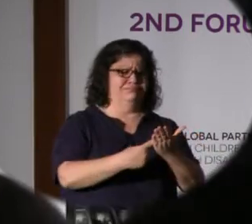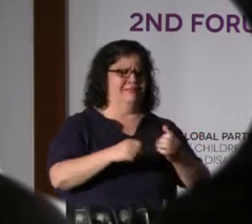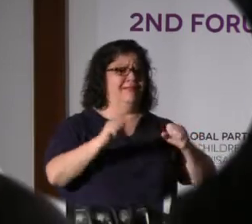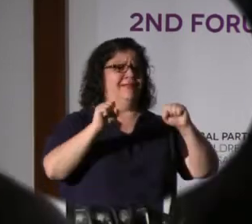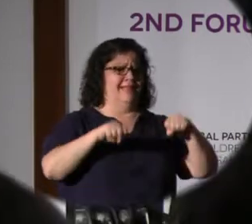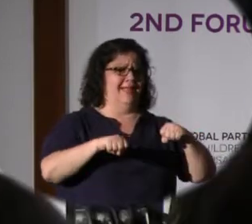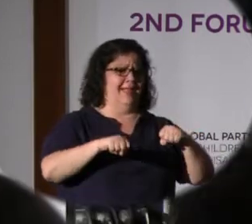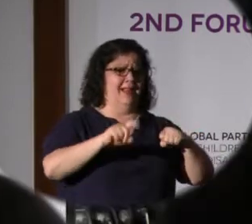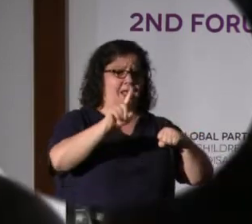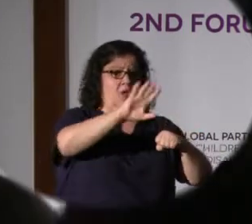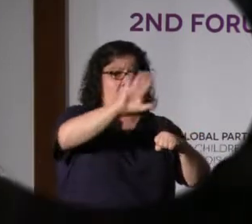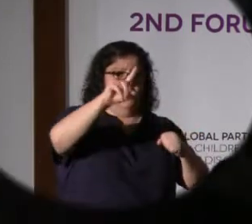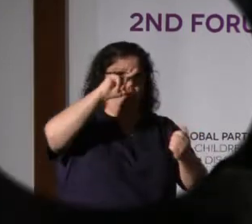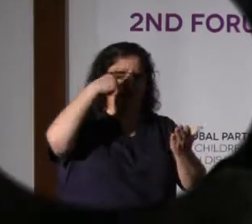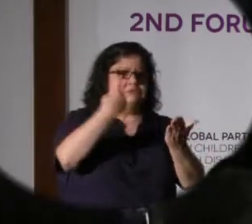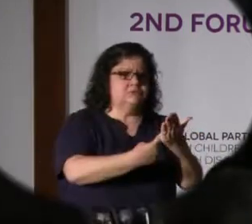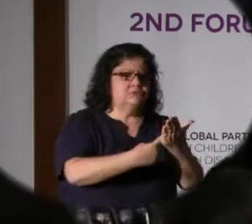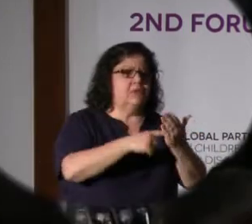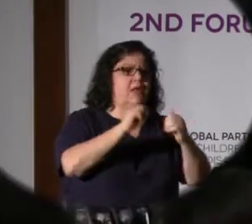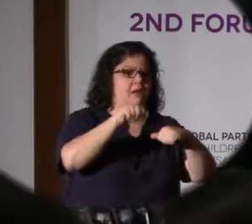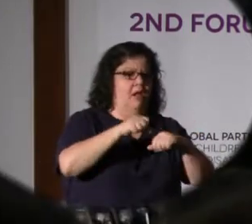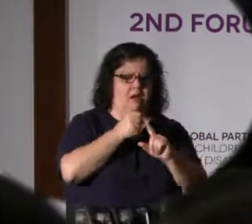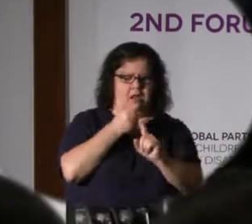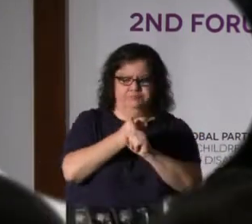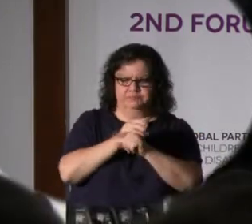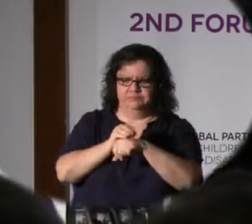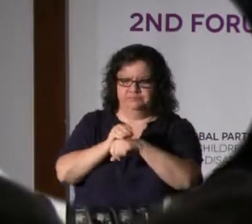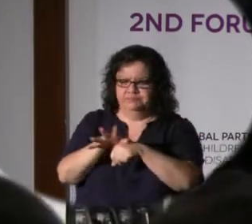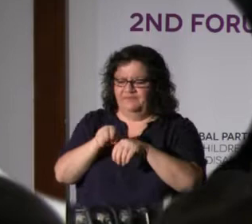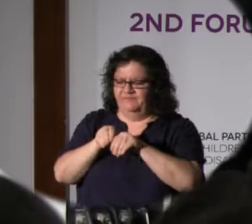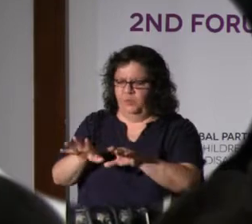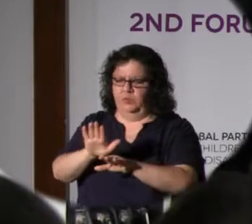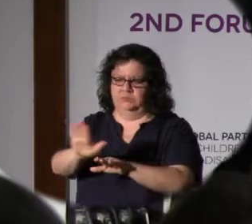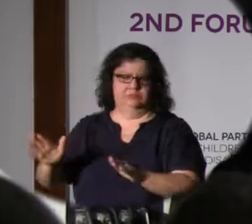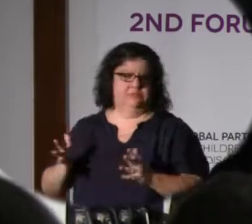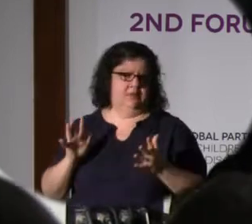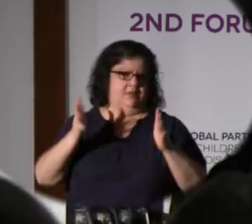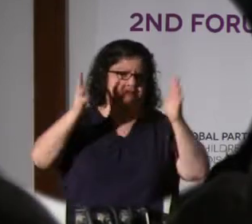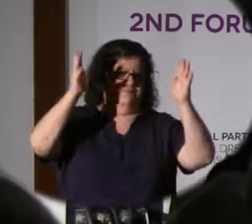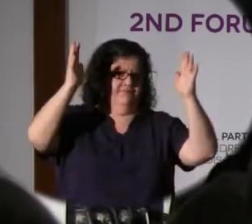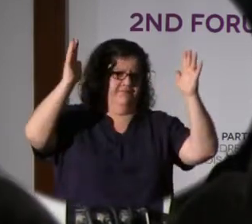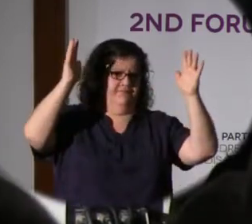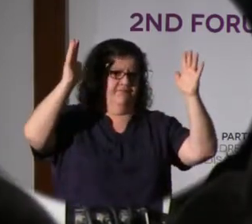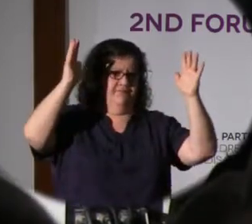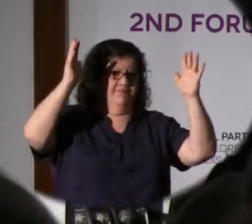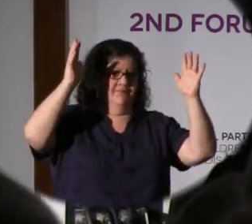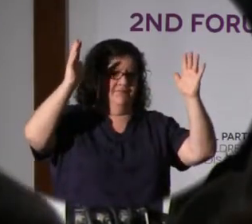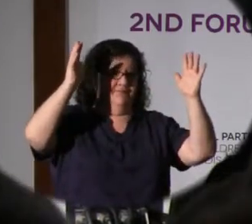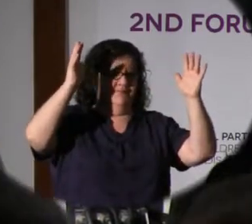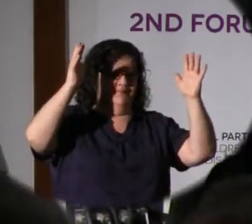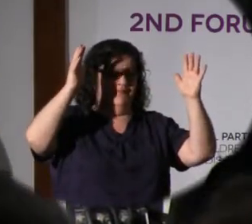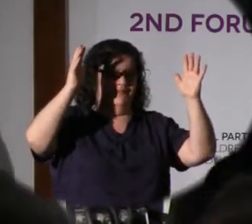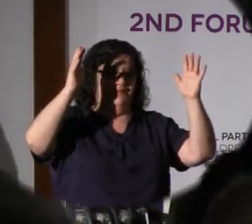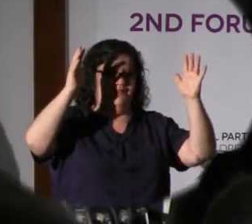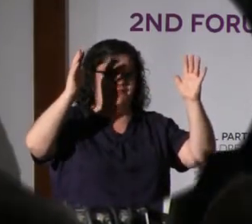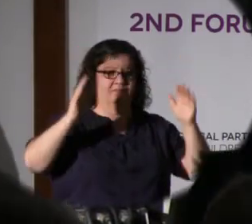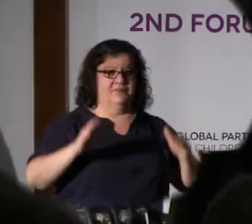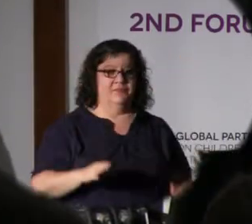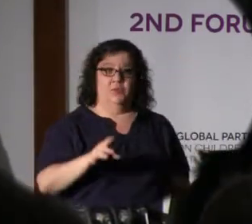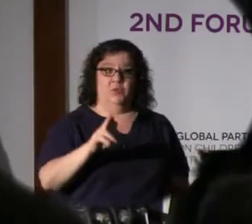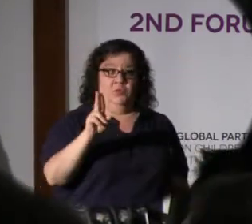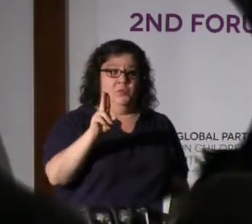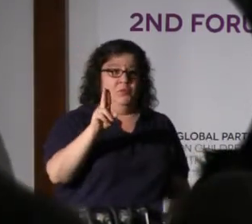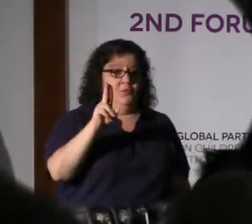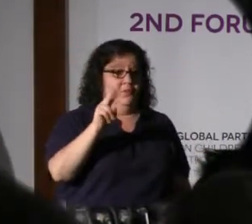with disabilities in the member states of the United Nations,